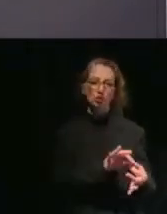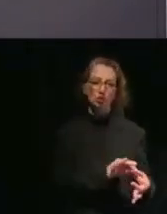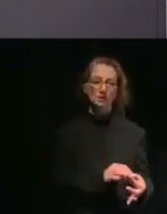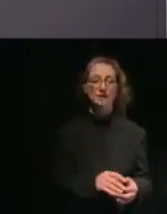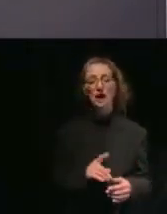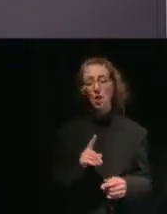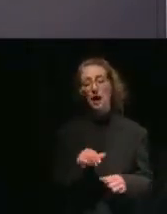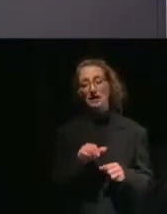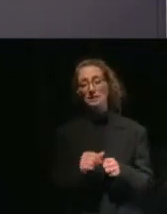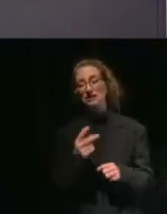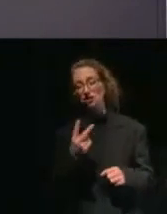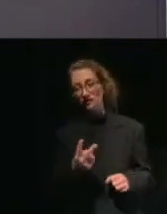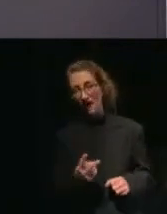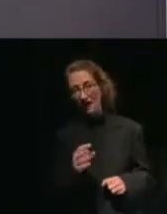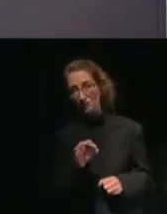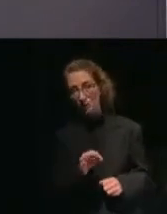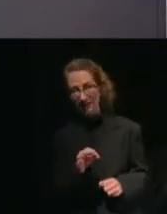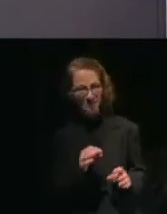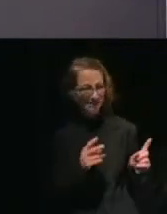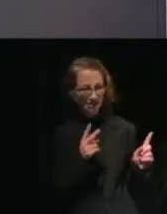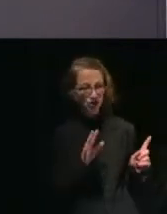That is neither male nor female.